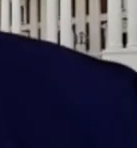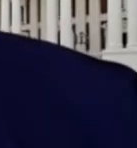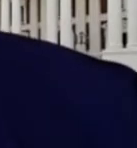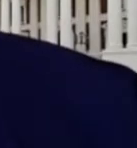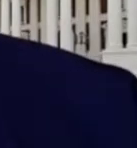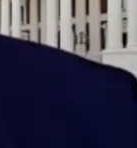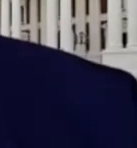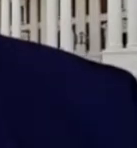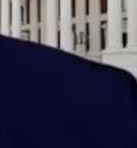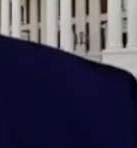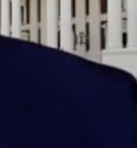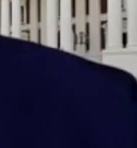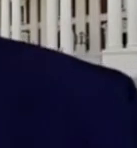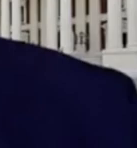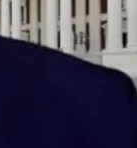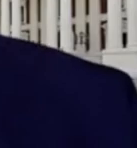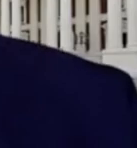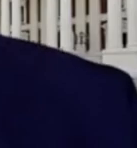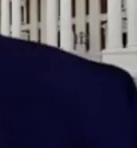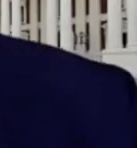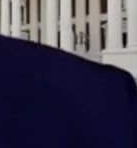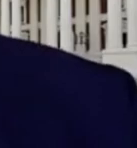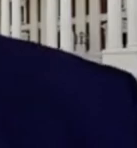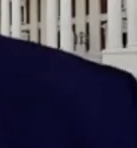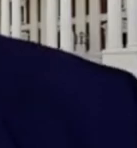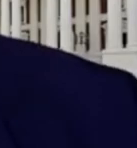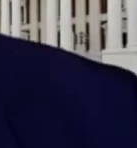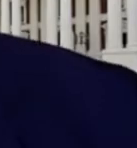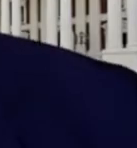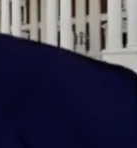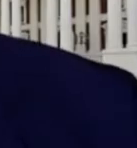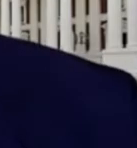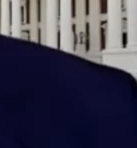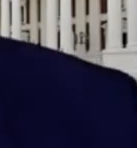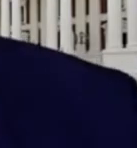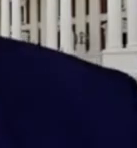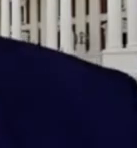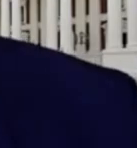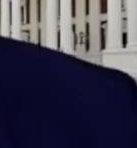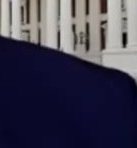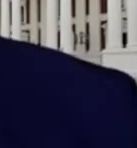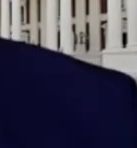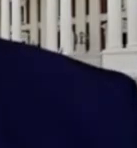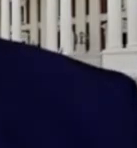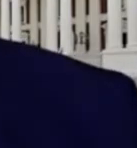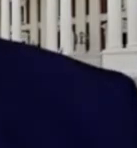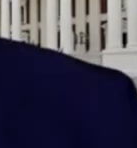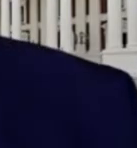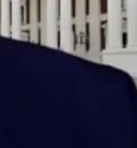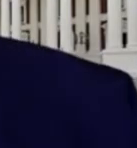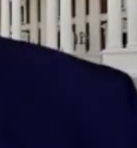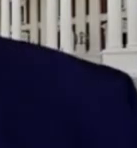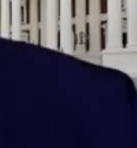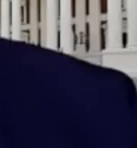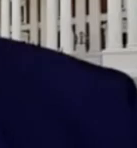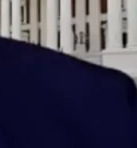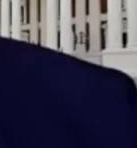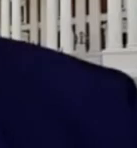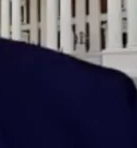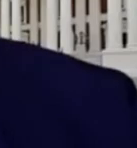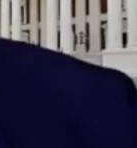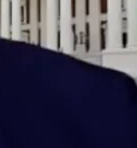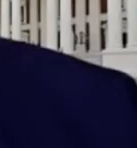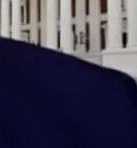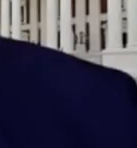the concerns with the state of ESCOM. And if the load shedding crisis isn't bad enough on its own, the dysfunctionality